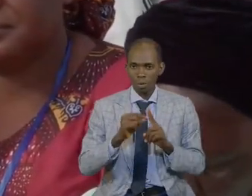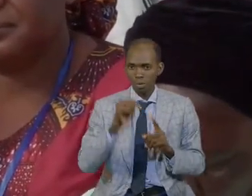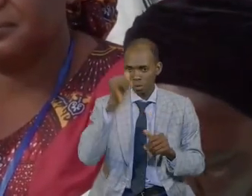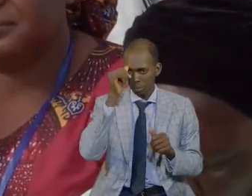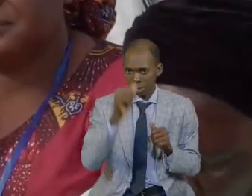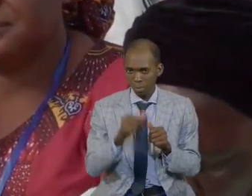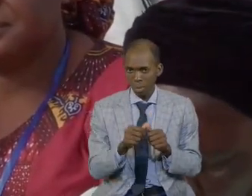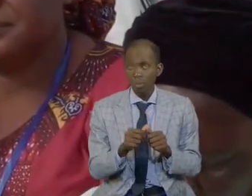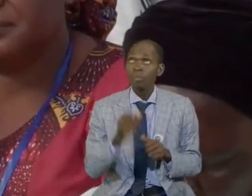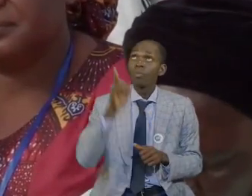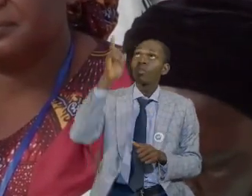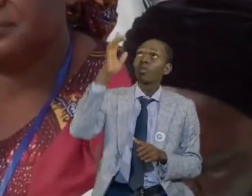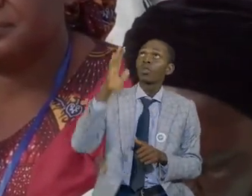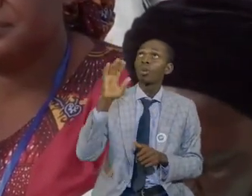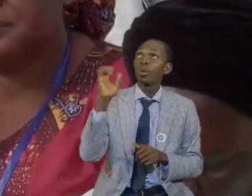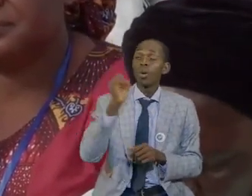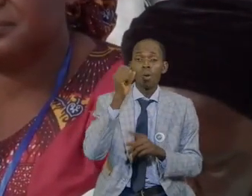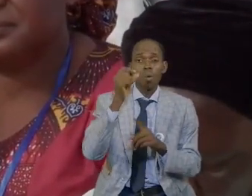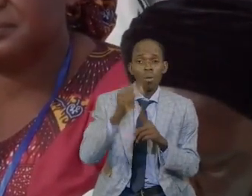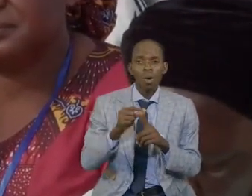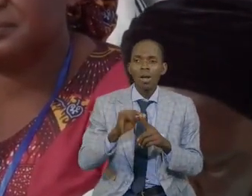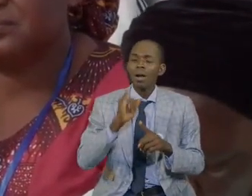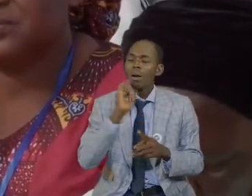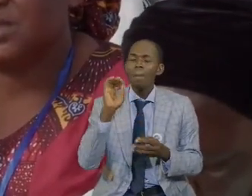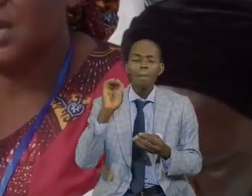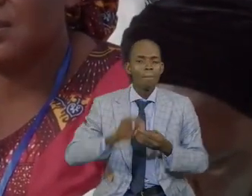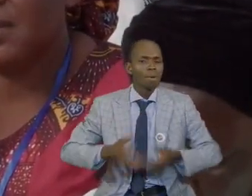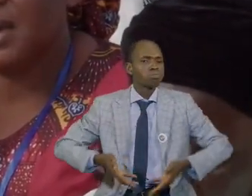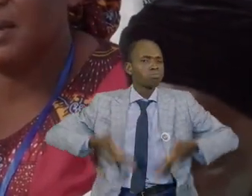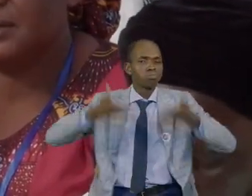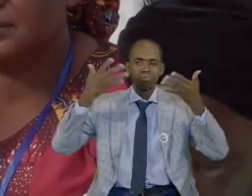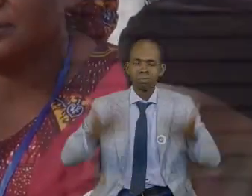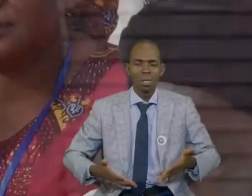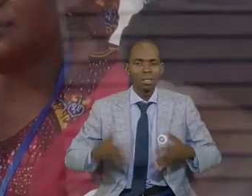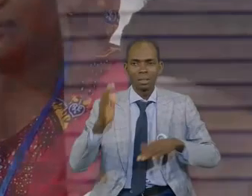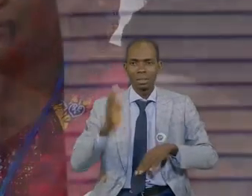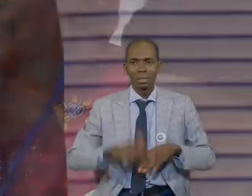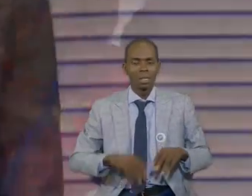God's word is heavier than man's word.